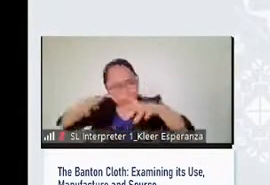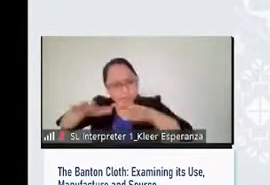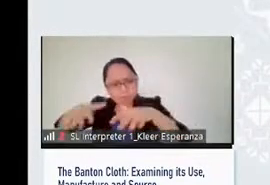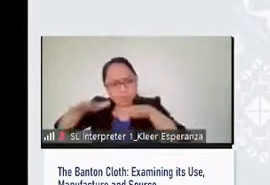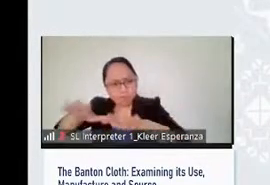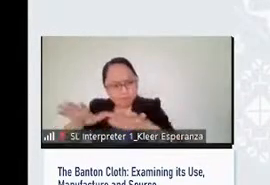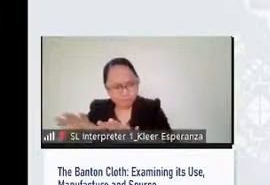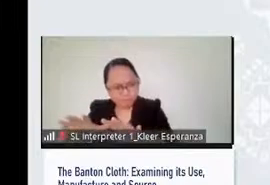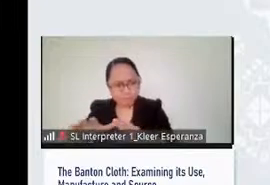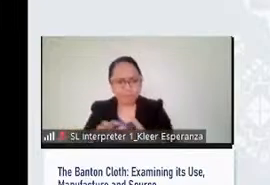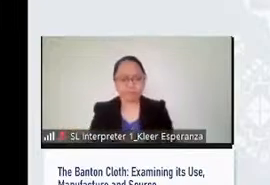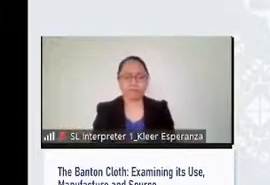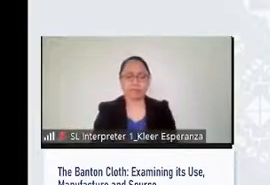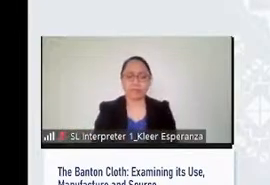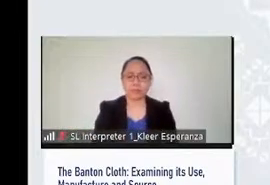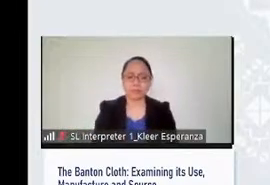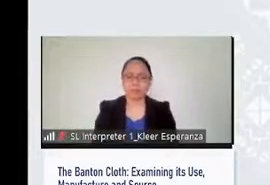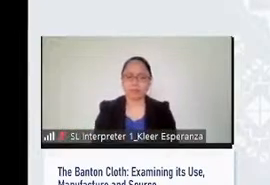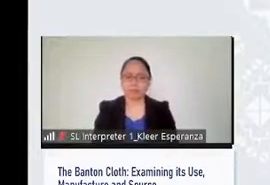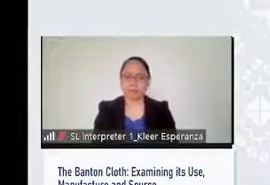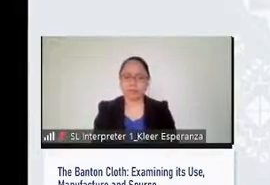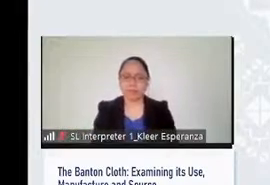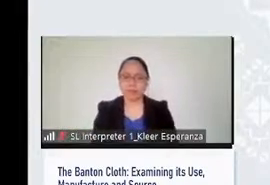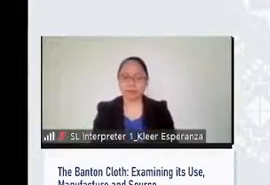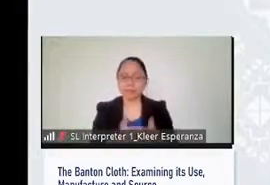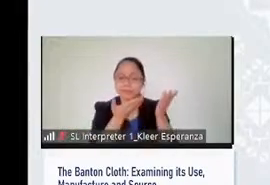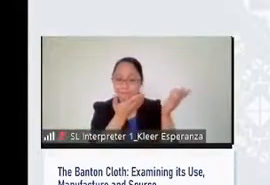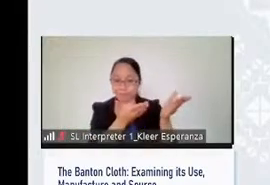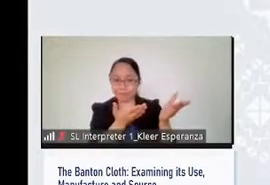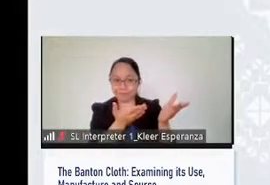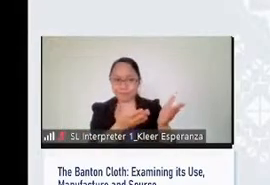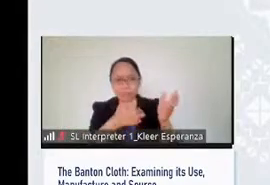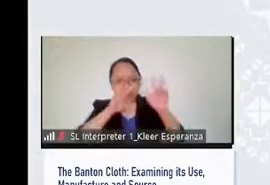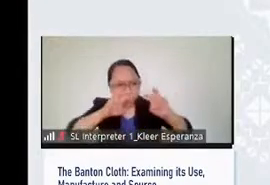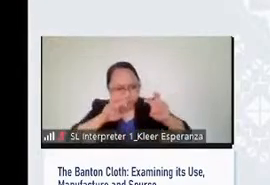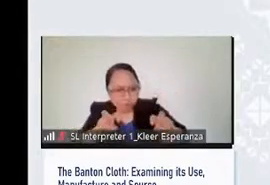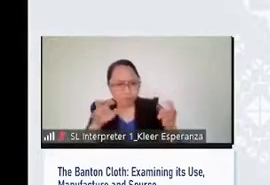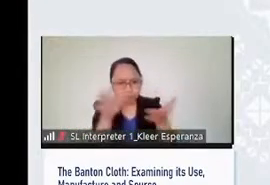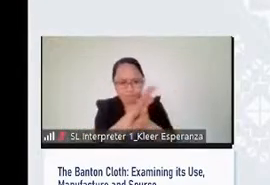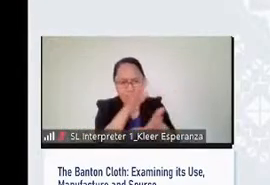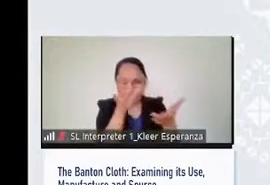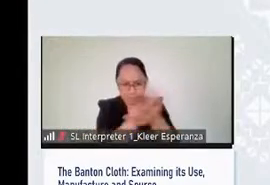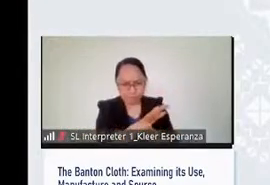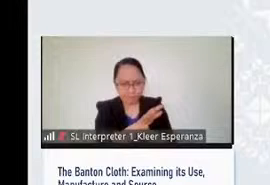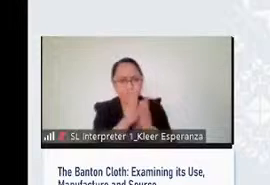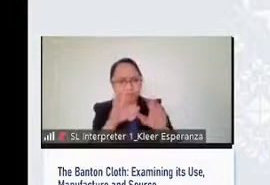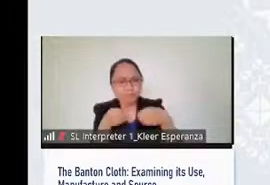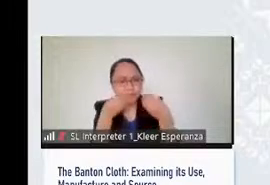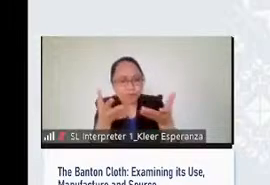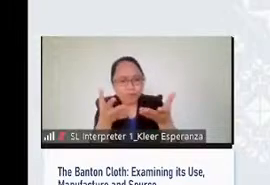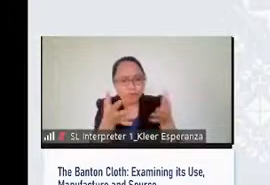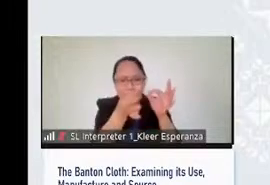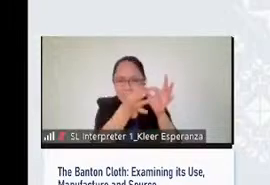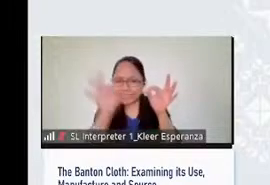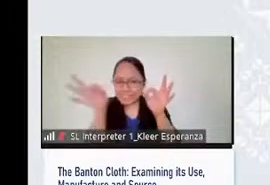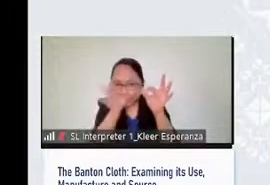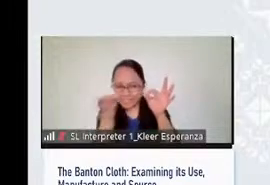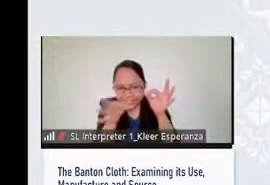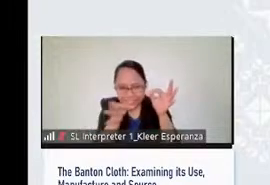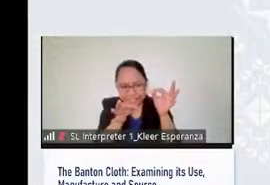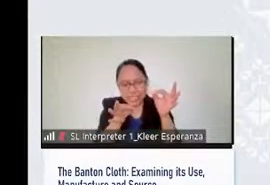This paper aims to provide a more detailed description of the two textile fragments to establish their provenance, manufacture, and